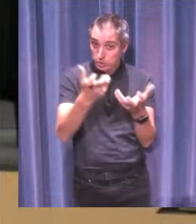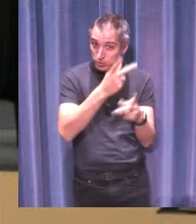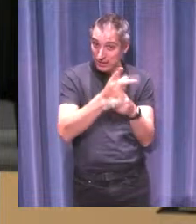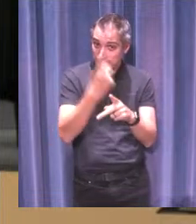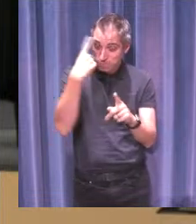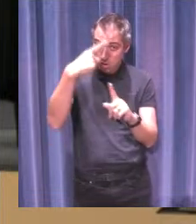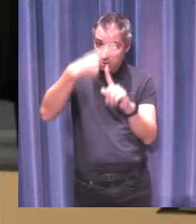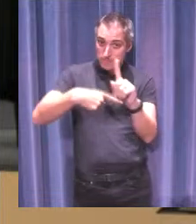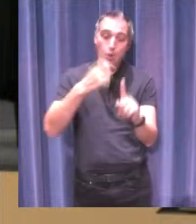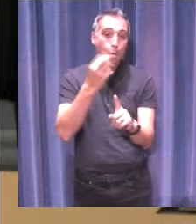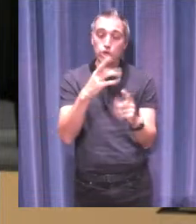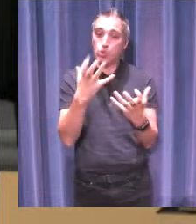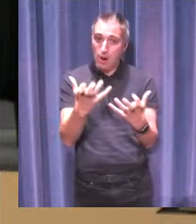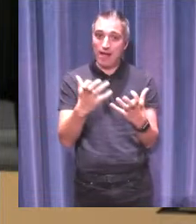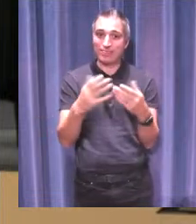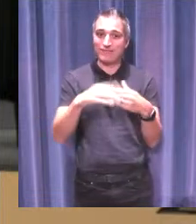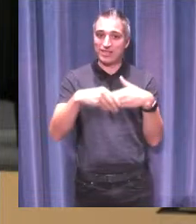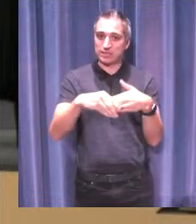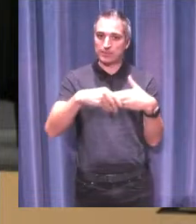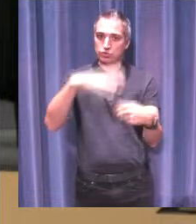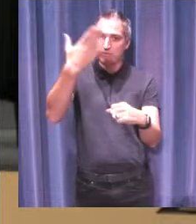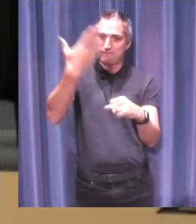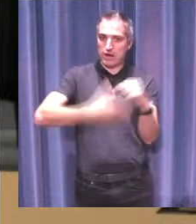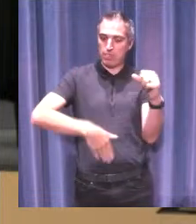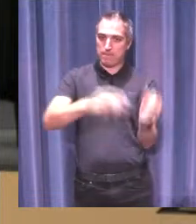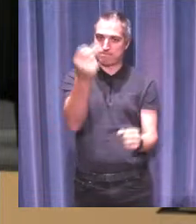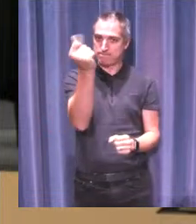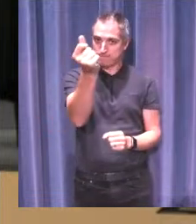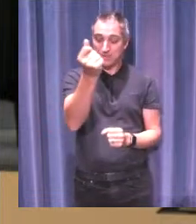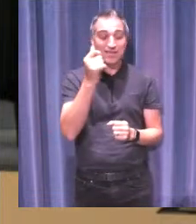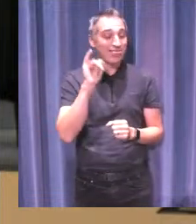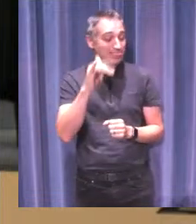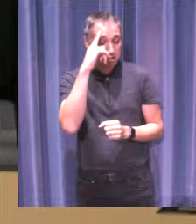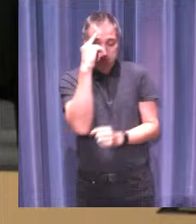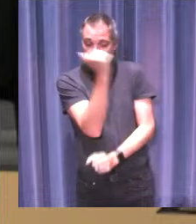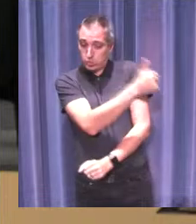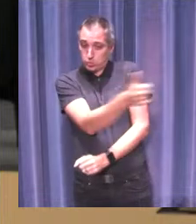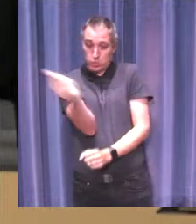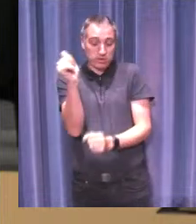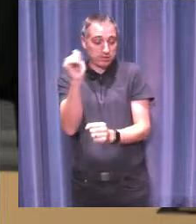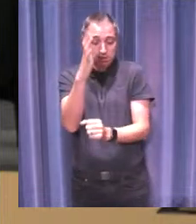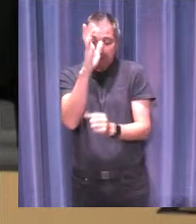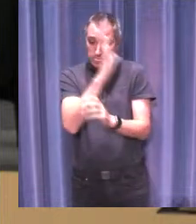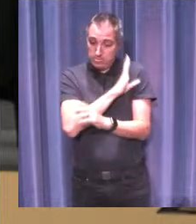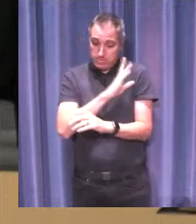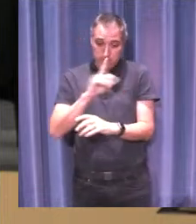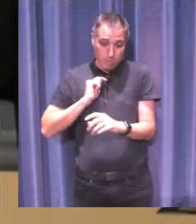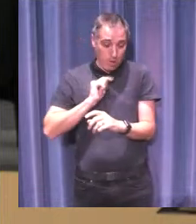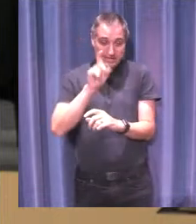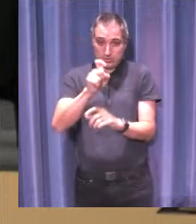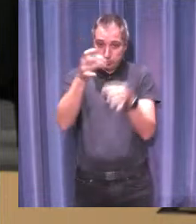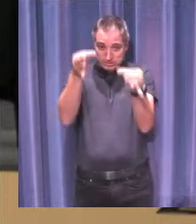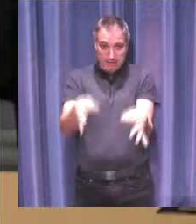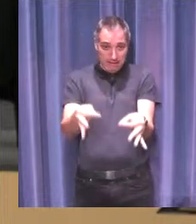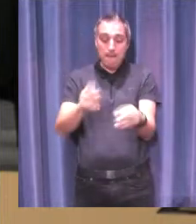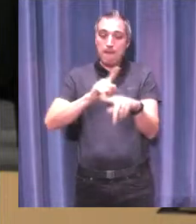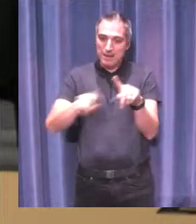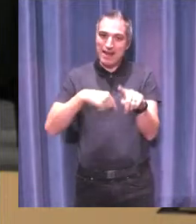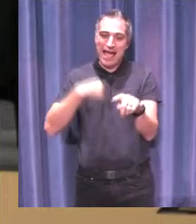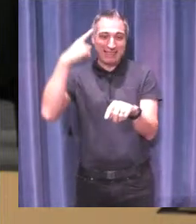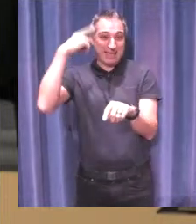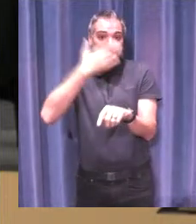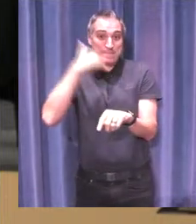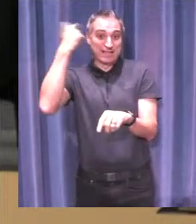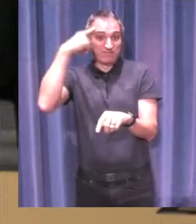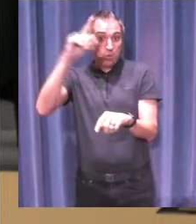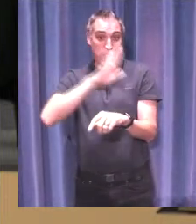want the flexibility to fire them immediately at that board meeting? I mean, that's up to you. It's up to the board to decide eventually. What I think is best for the